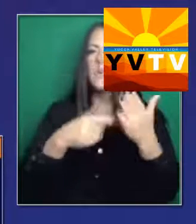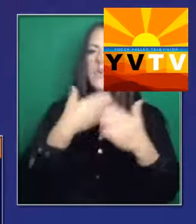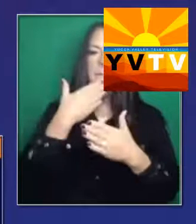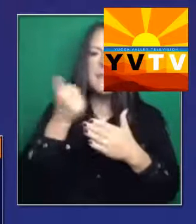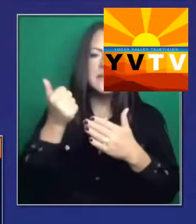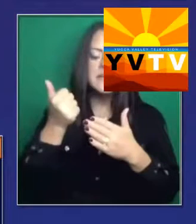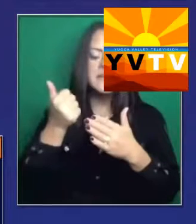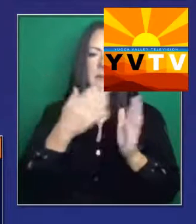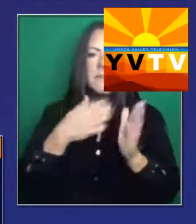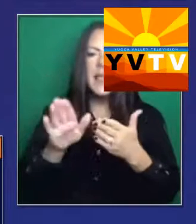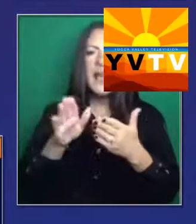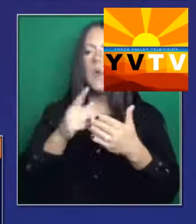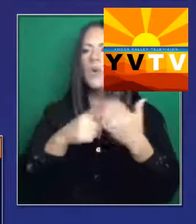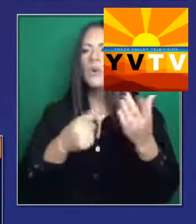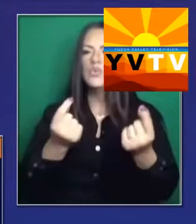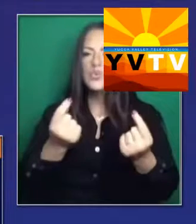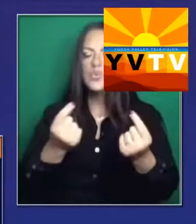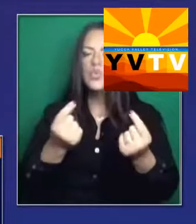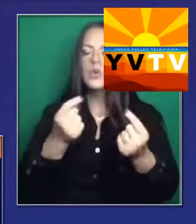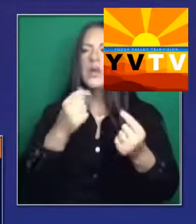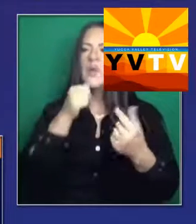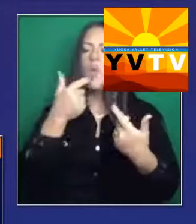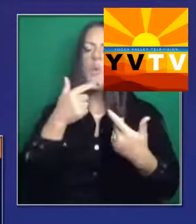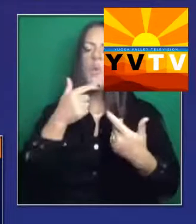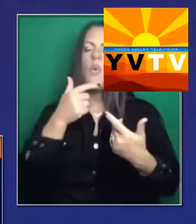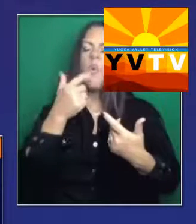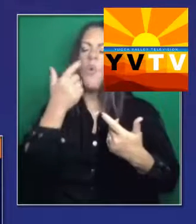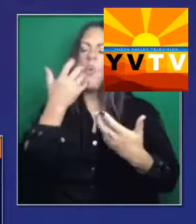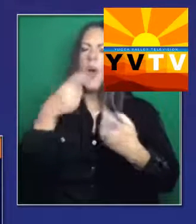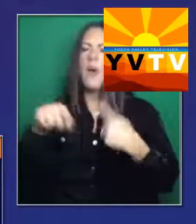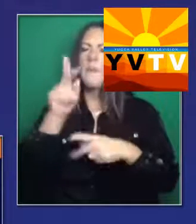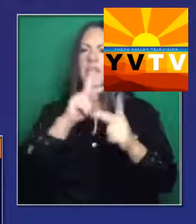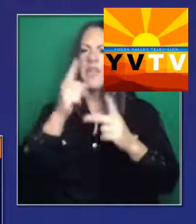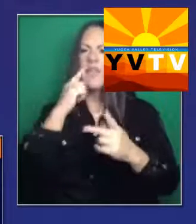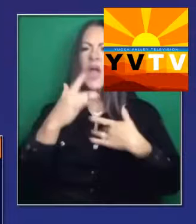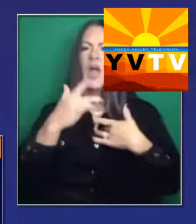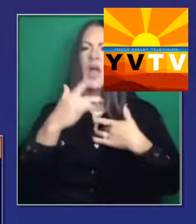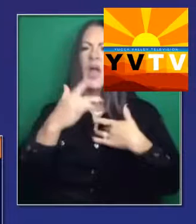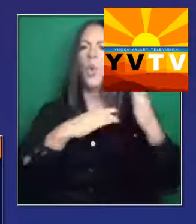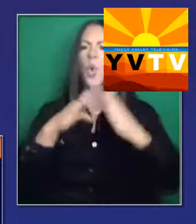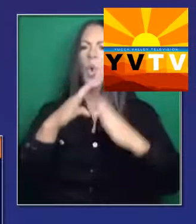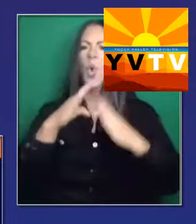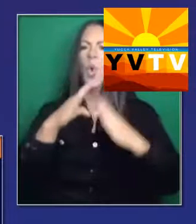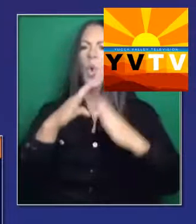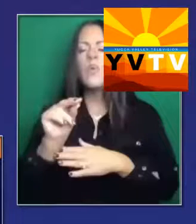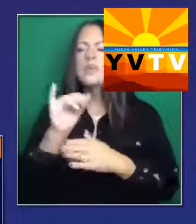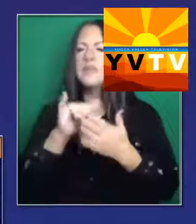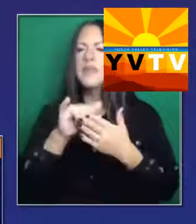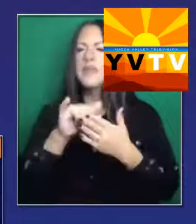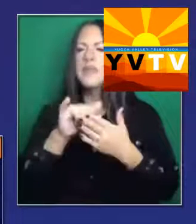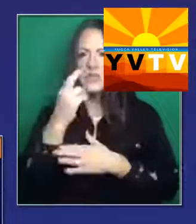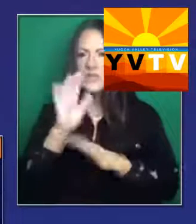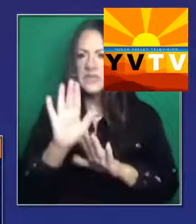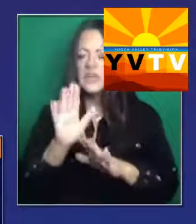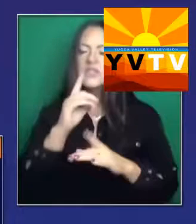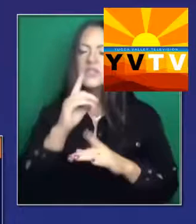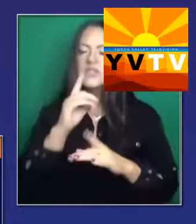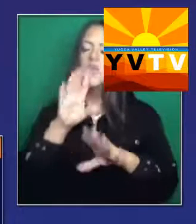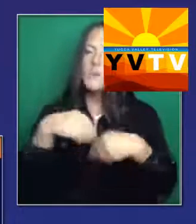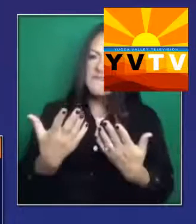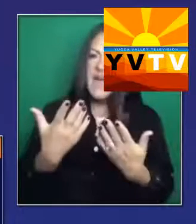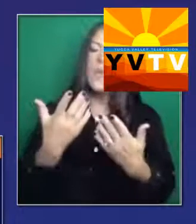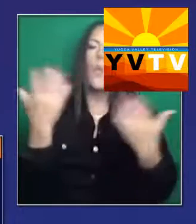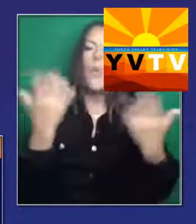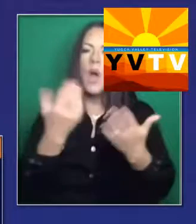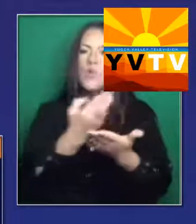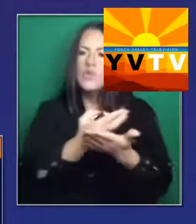around this issue being of concern, but best practices for hospitals that have already overcome these issues and providing resources. Those